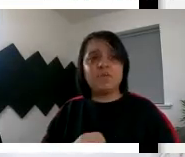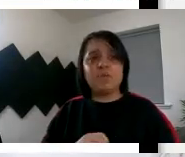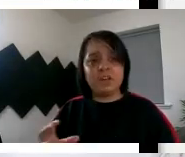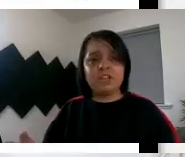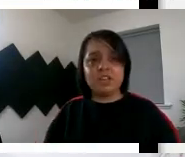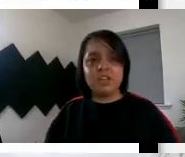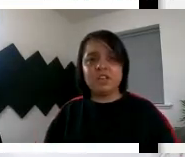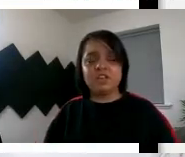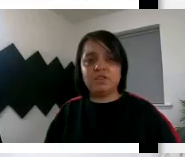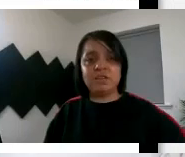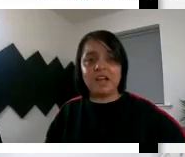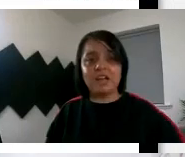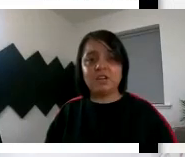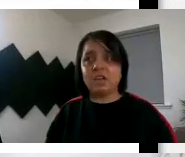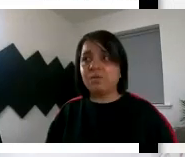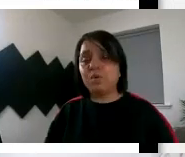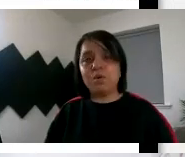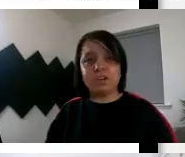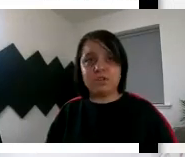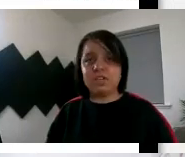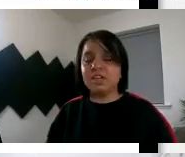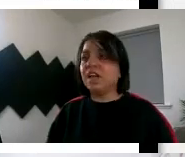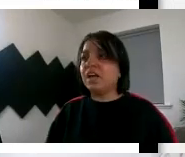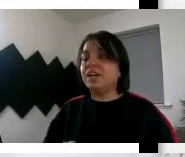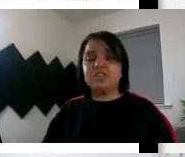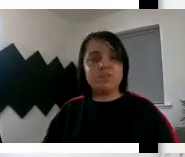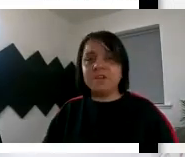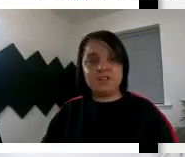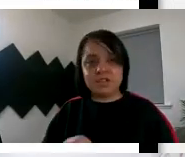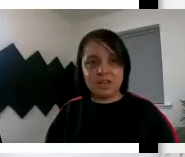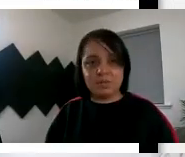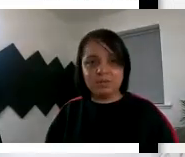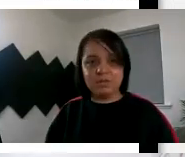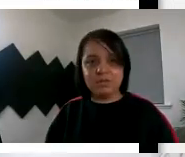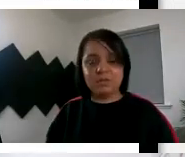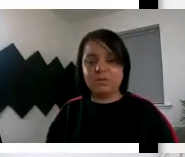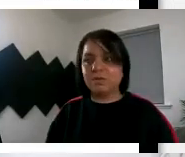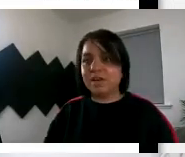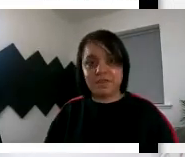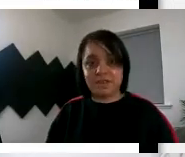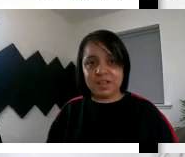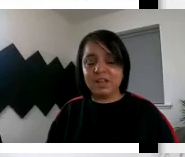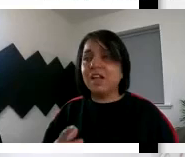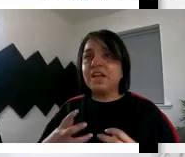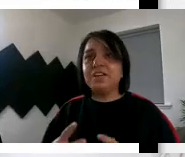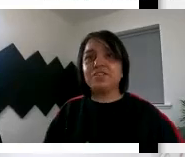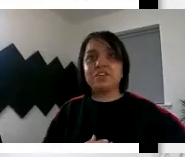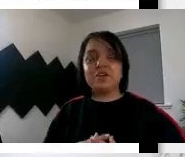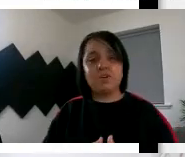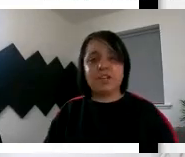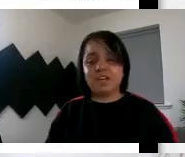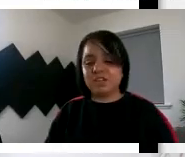very widely in the UK. Like we all can use it. It doesn't mean that you're disabled or anything like that. It's